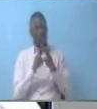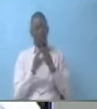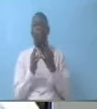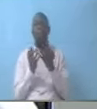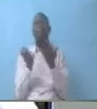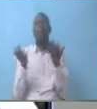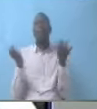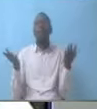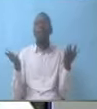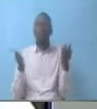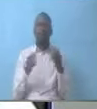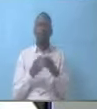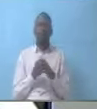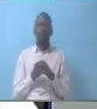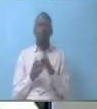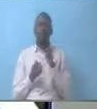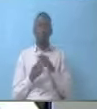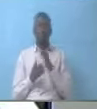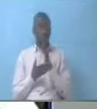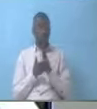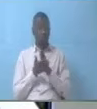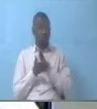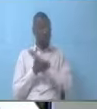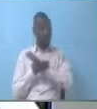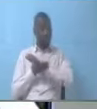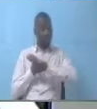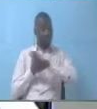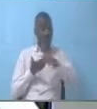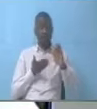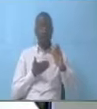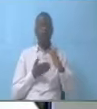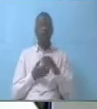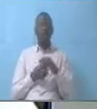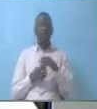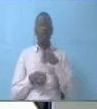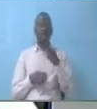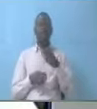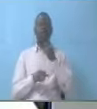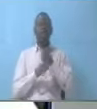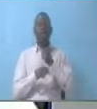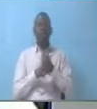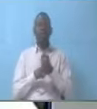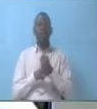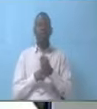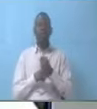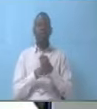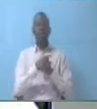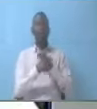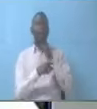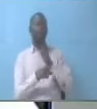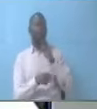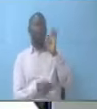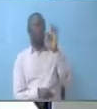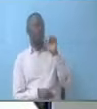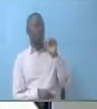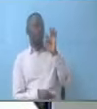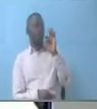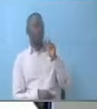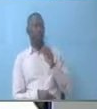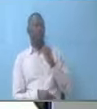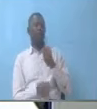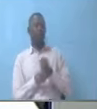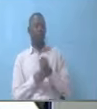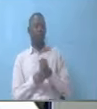lu yaatu nak. But erroneously. Lu set. As the creation of Fafa. Ci ni nga xamé dal moy loolu la Fafa